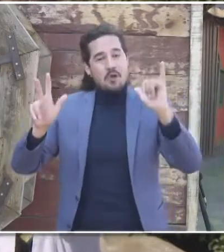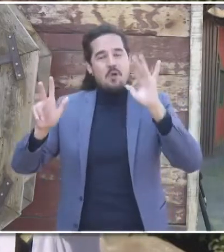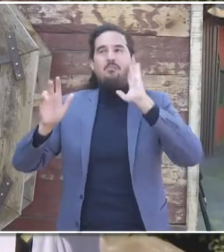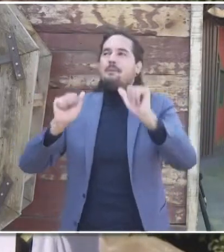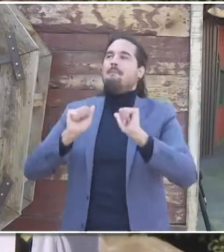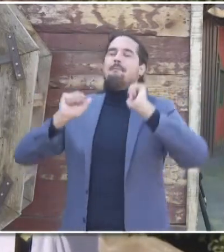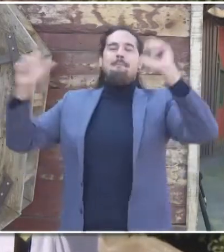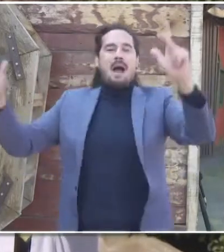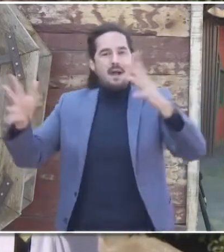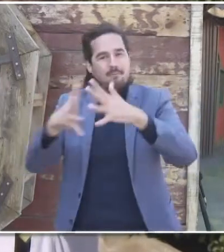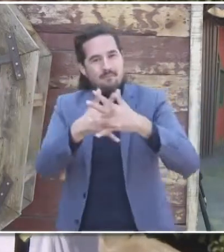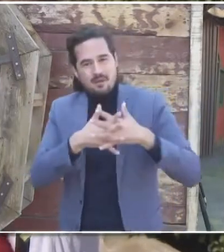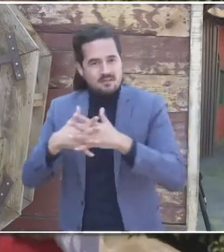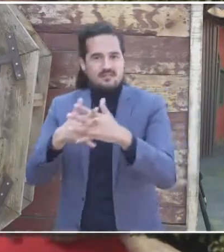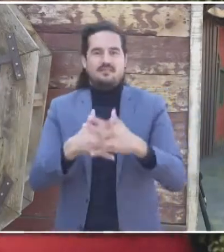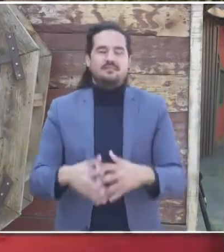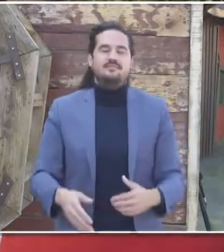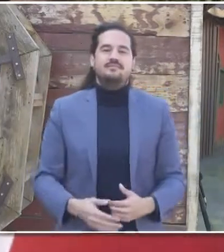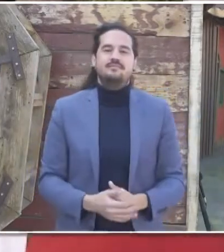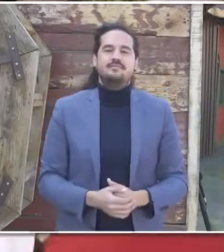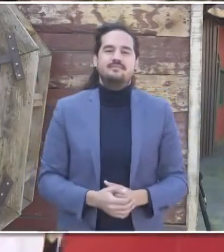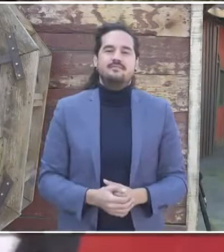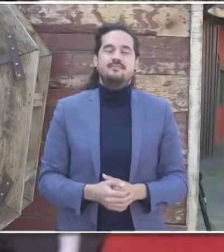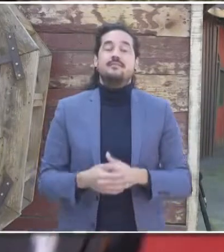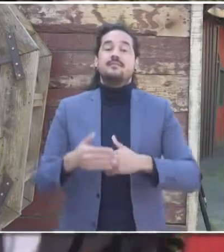Congressman Costa at this moment.